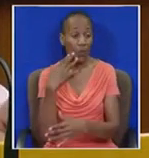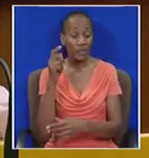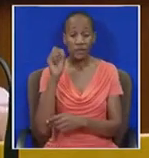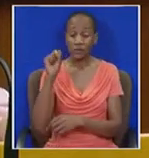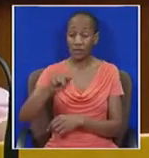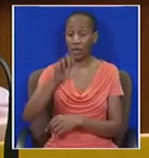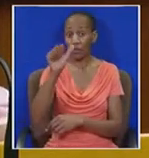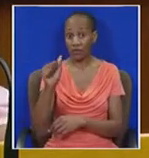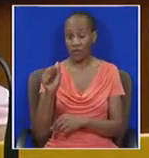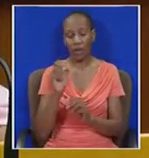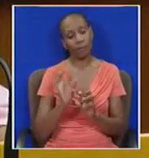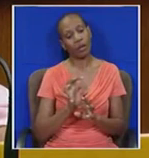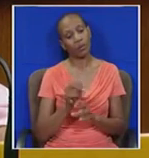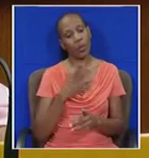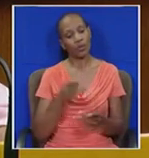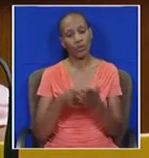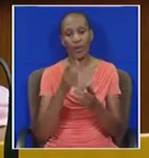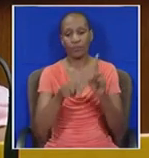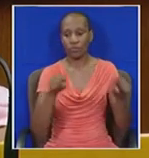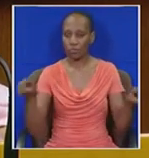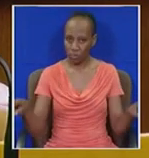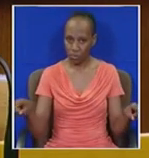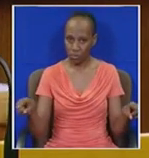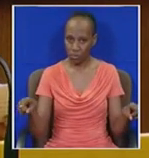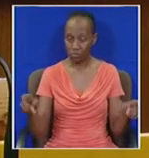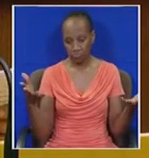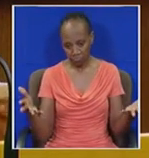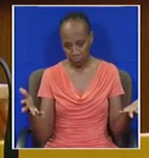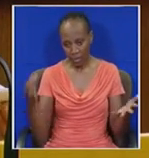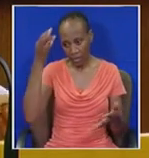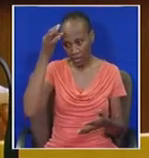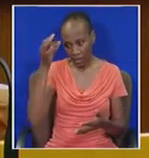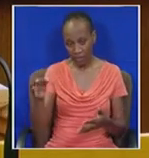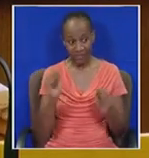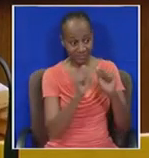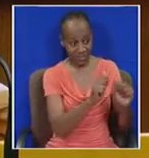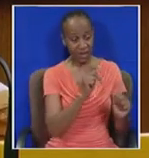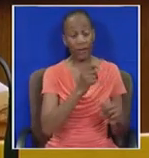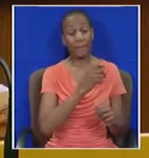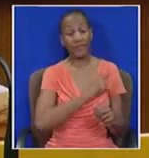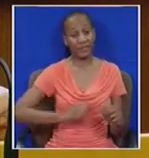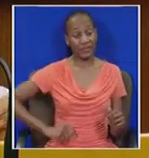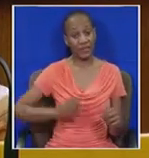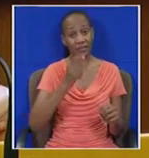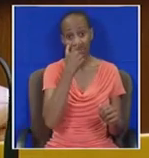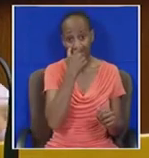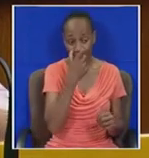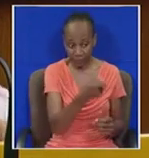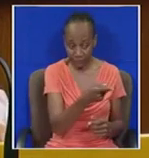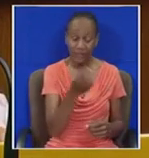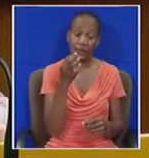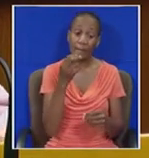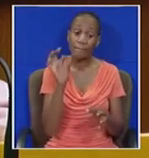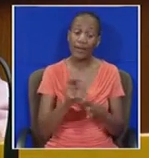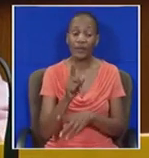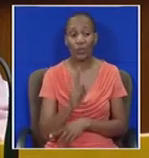goods, we will ensure, in the government of President Ramaphosa, that the changes